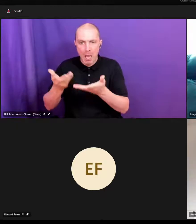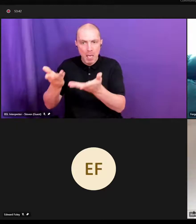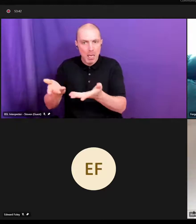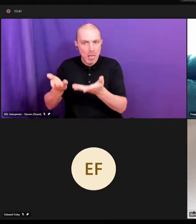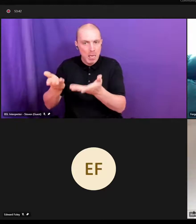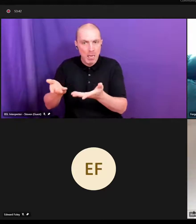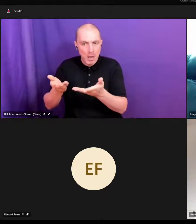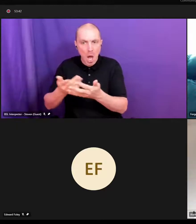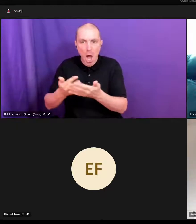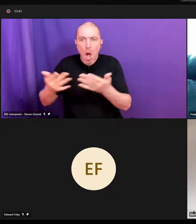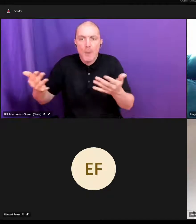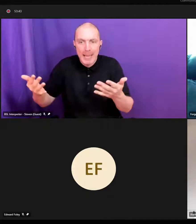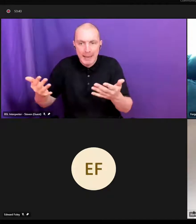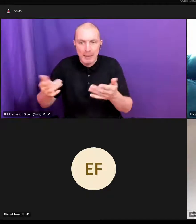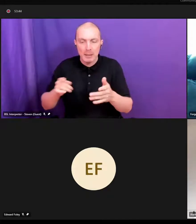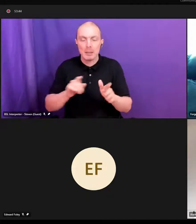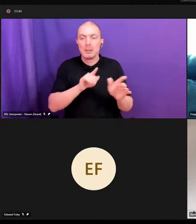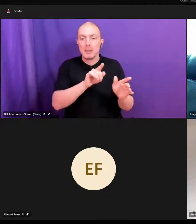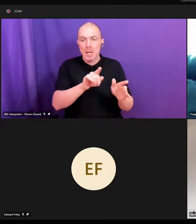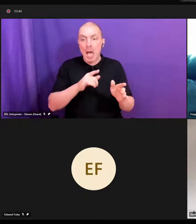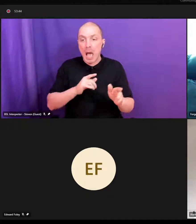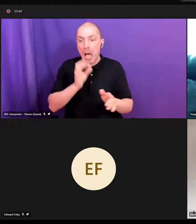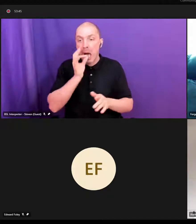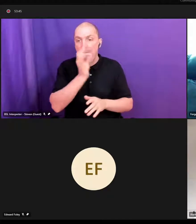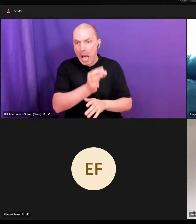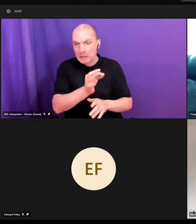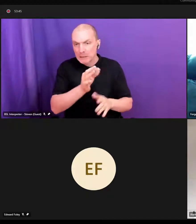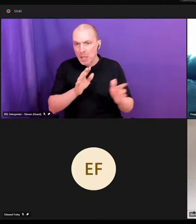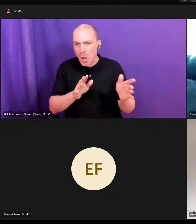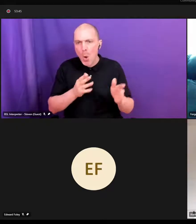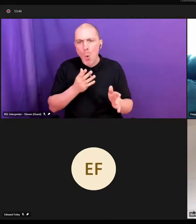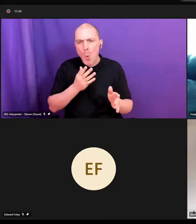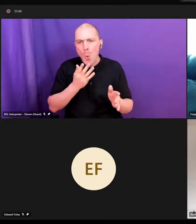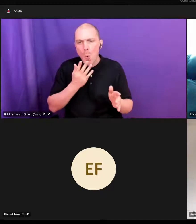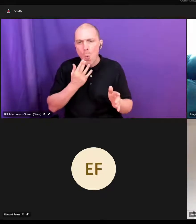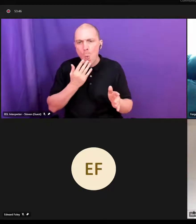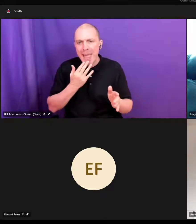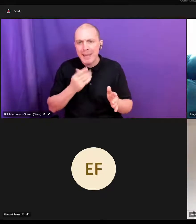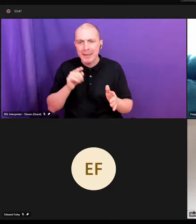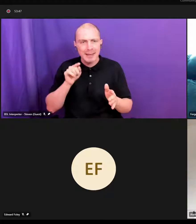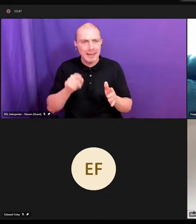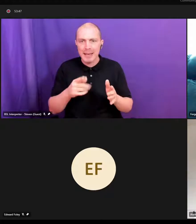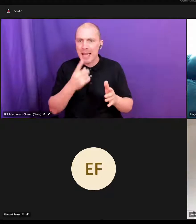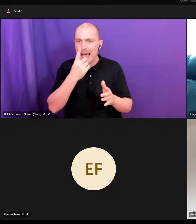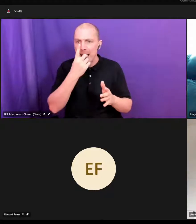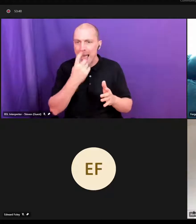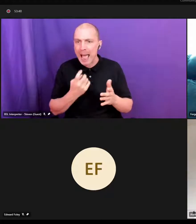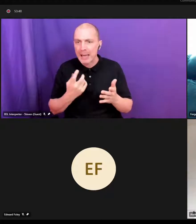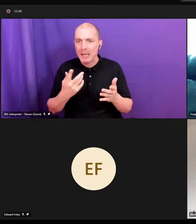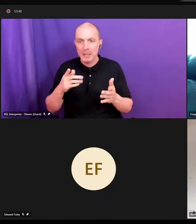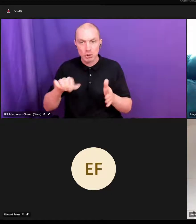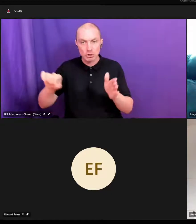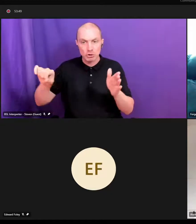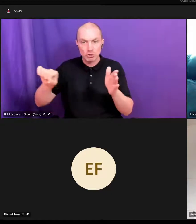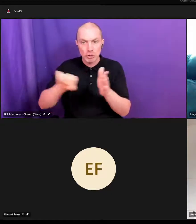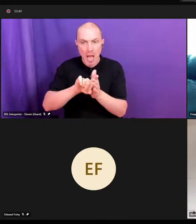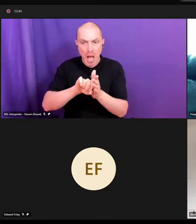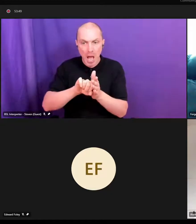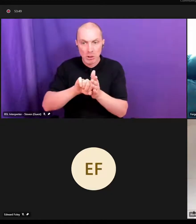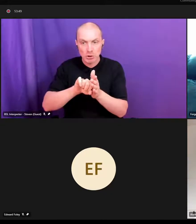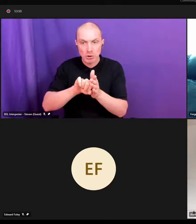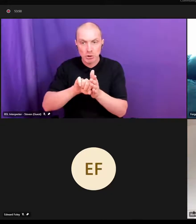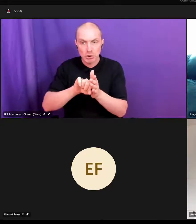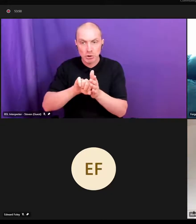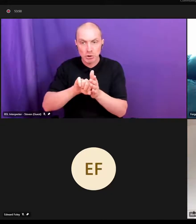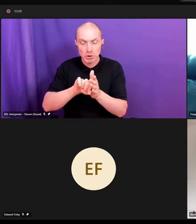when will we be in a position that we will be able to charge this fleet of vehicles? Because I think